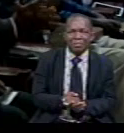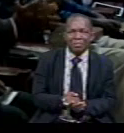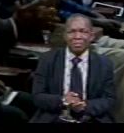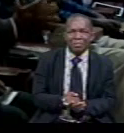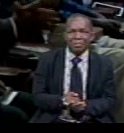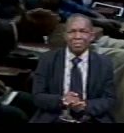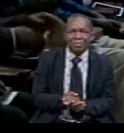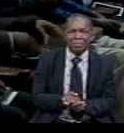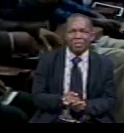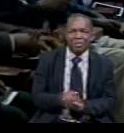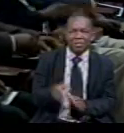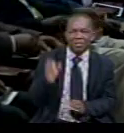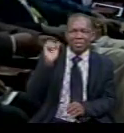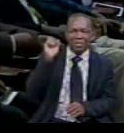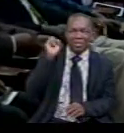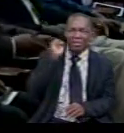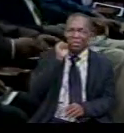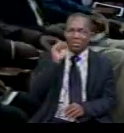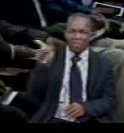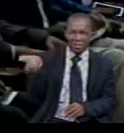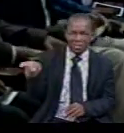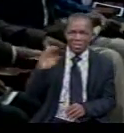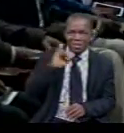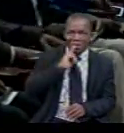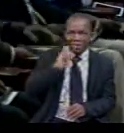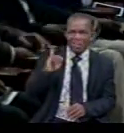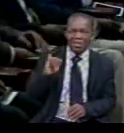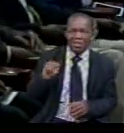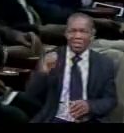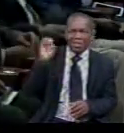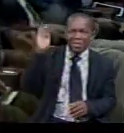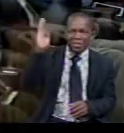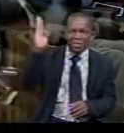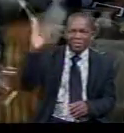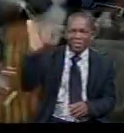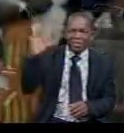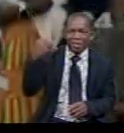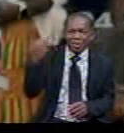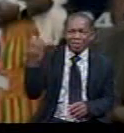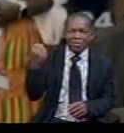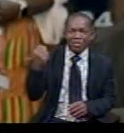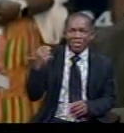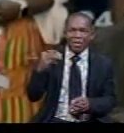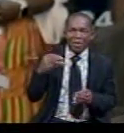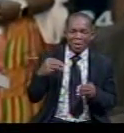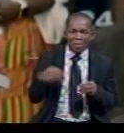She is an ordained minister of the Methodist Church of Ghana.